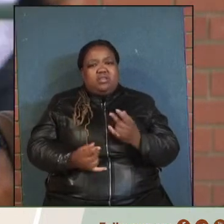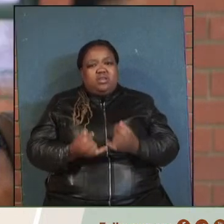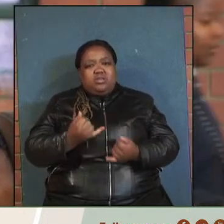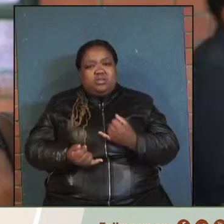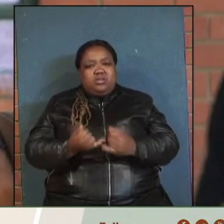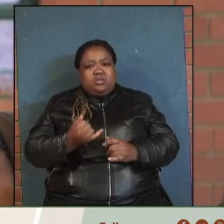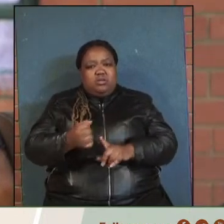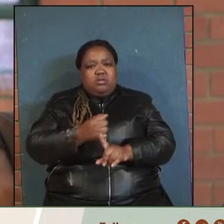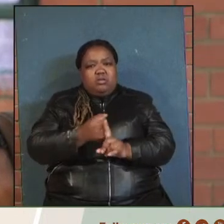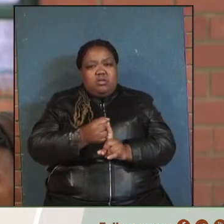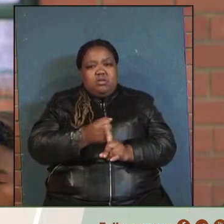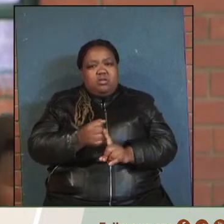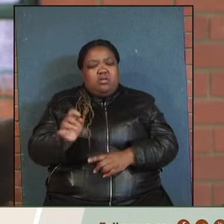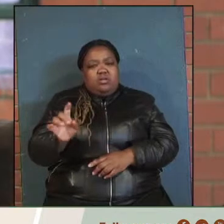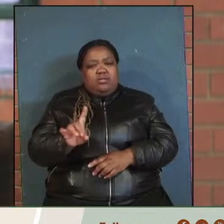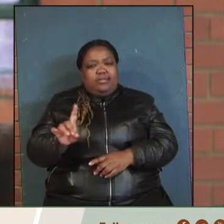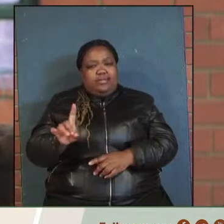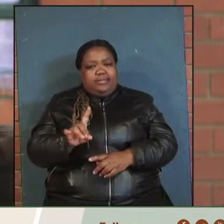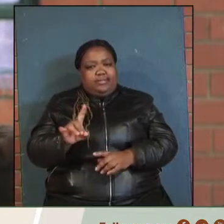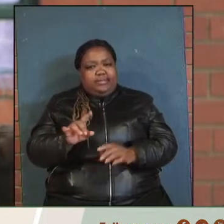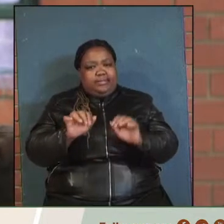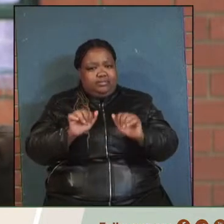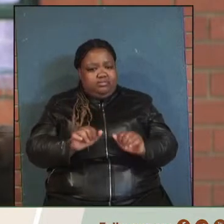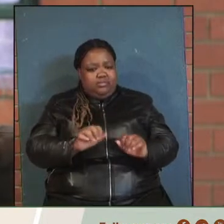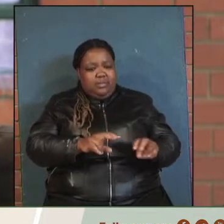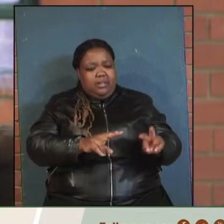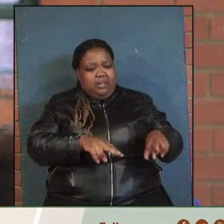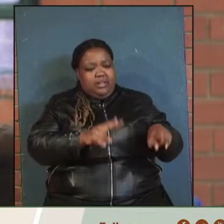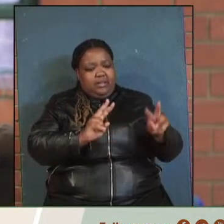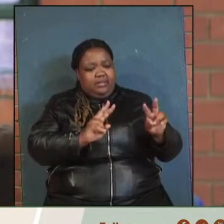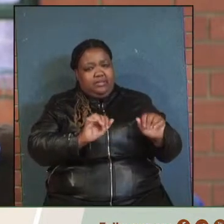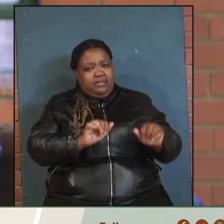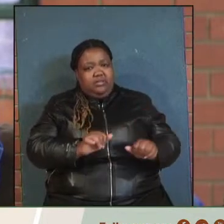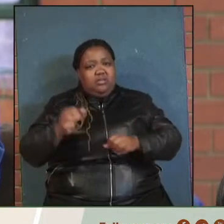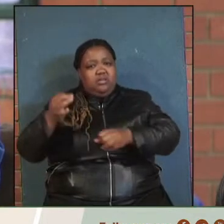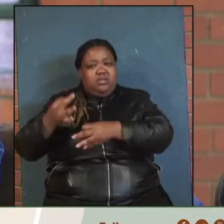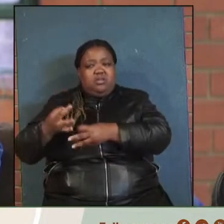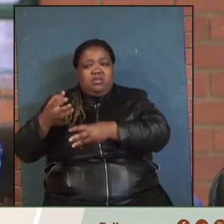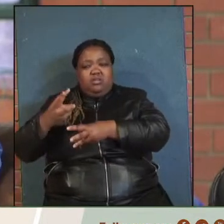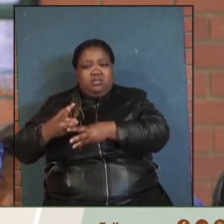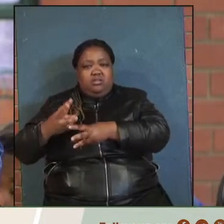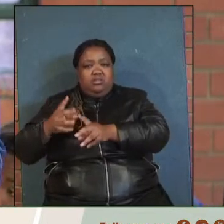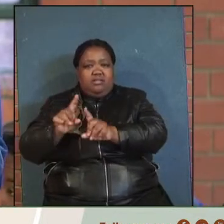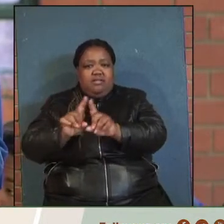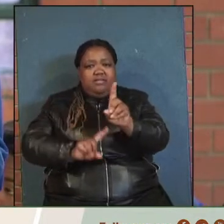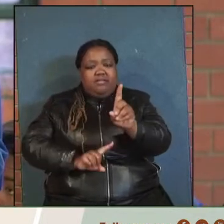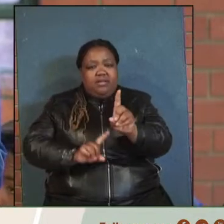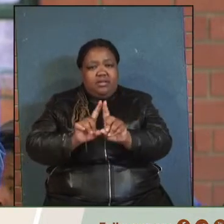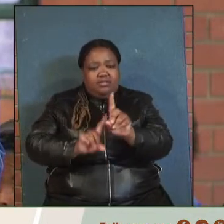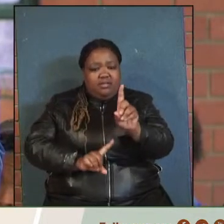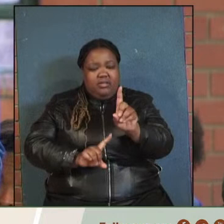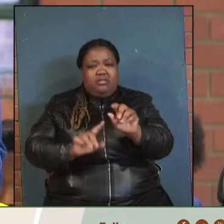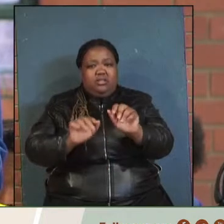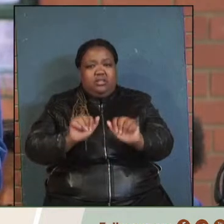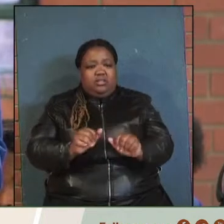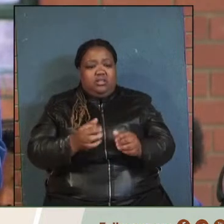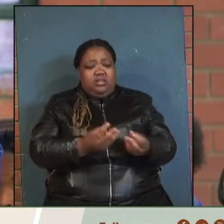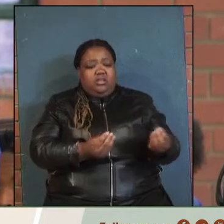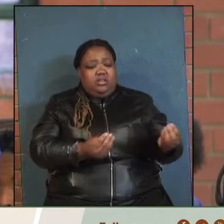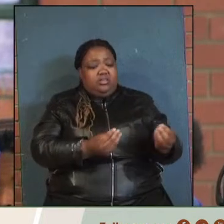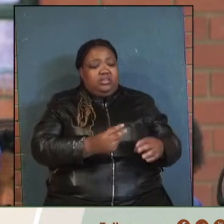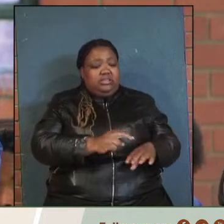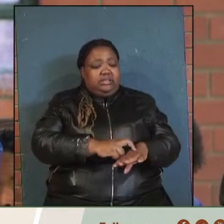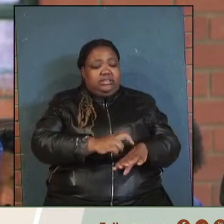constitute maltreatment, but so does neglect or failure of parents or other caregivers to provide a child with needed